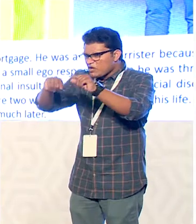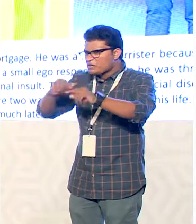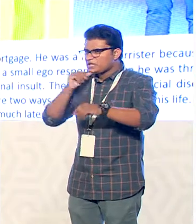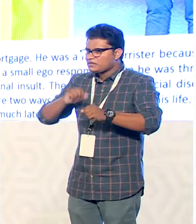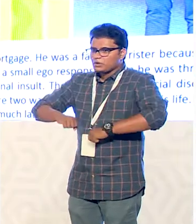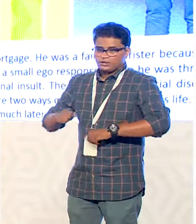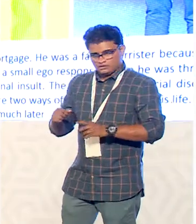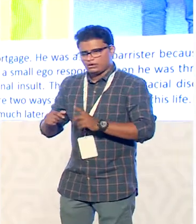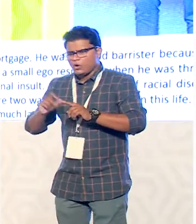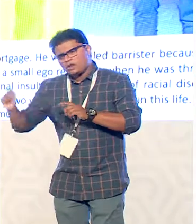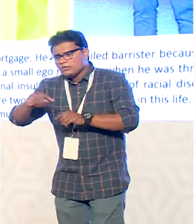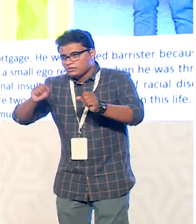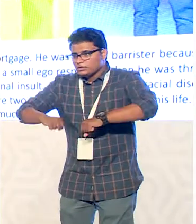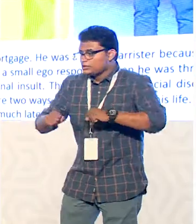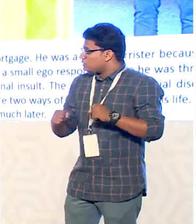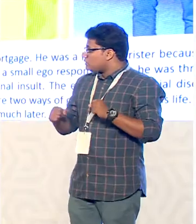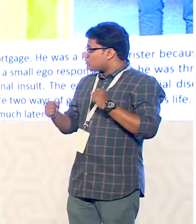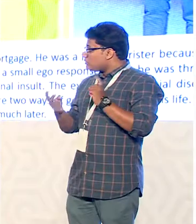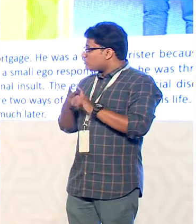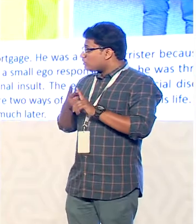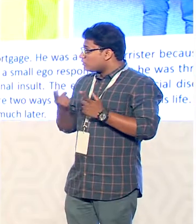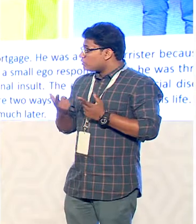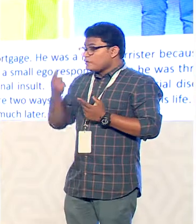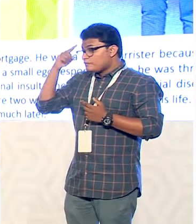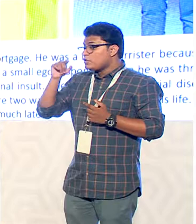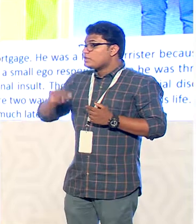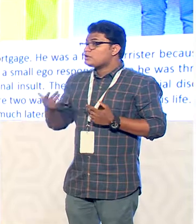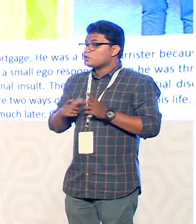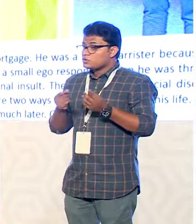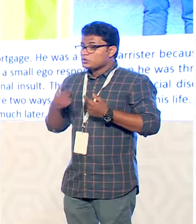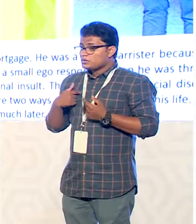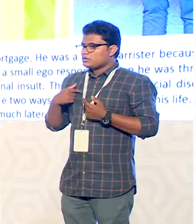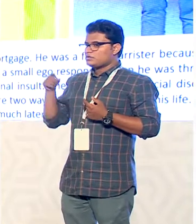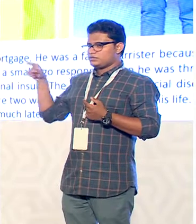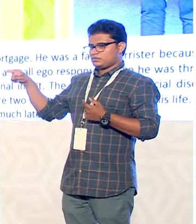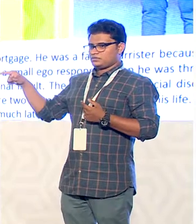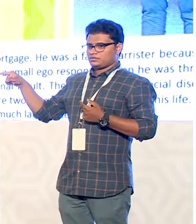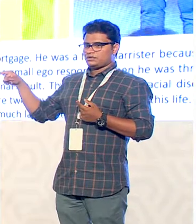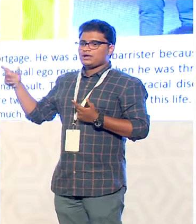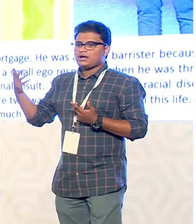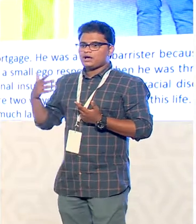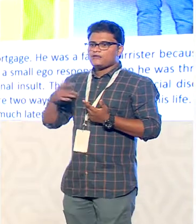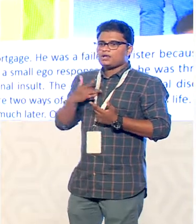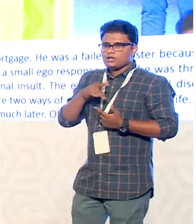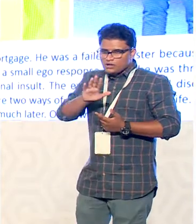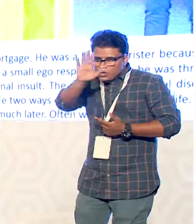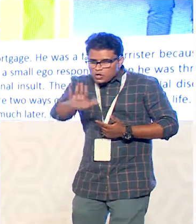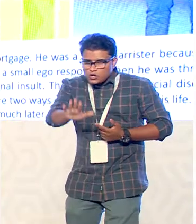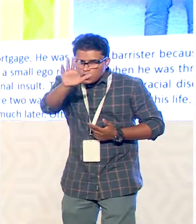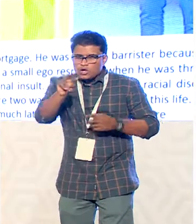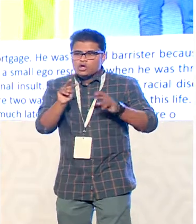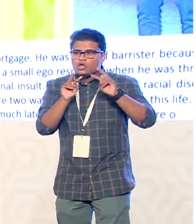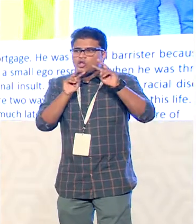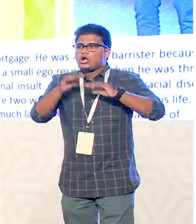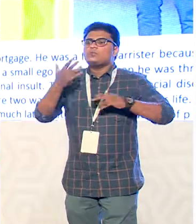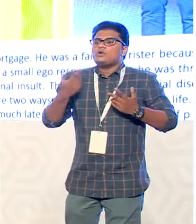we are not aware of our ability. And for that, the role model for me is Hanuman. I think many people